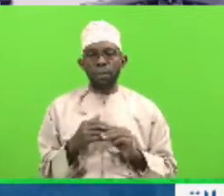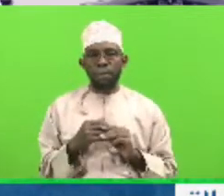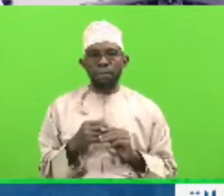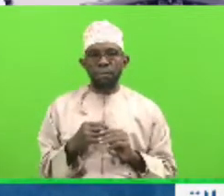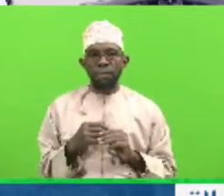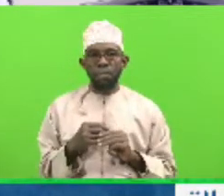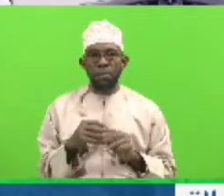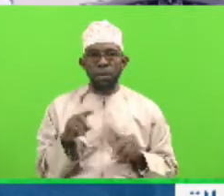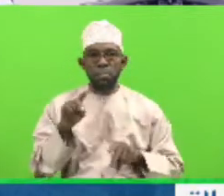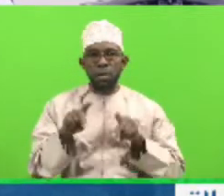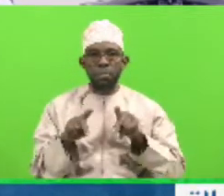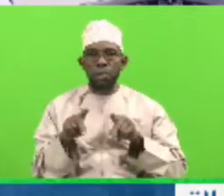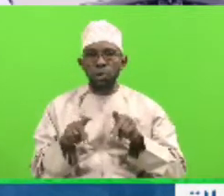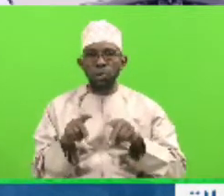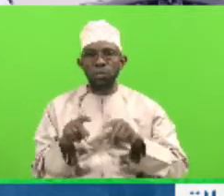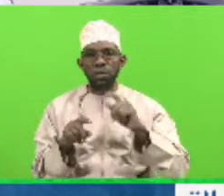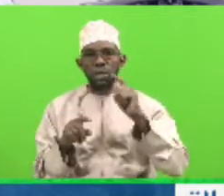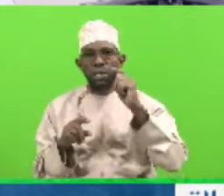The people of Lut